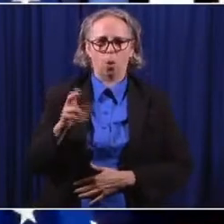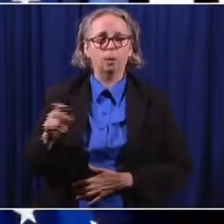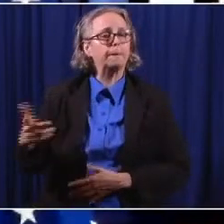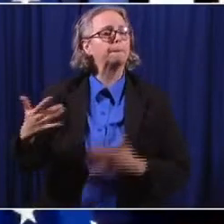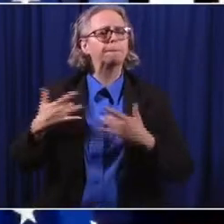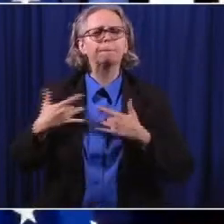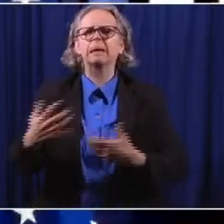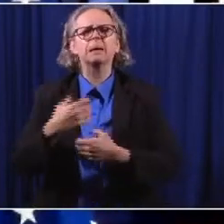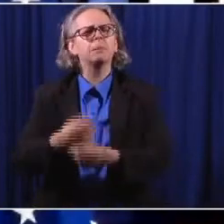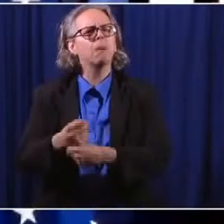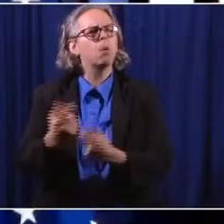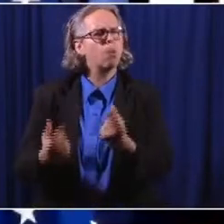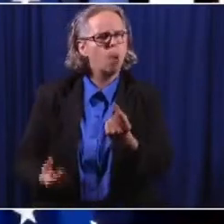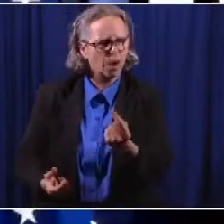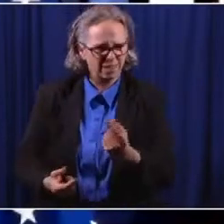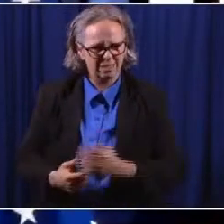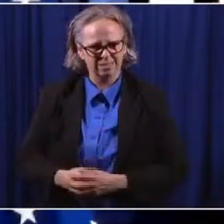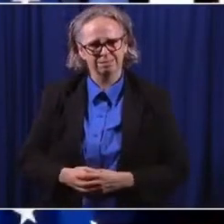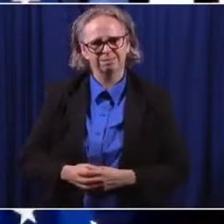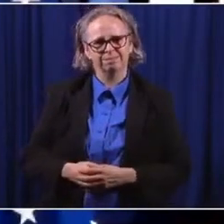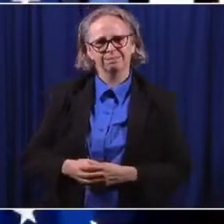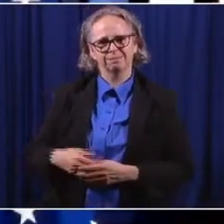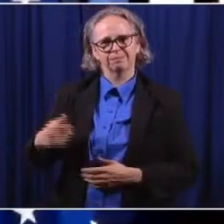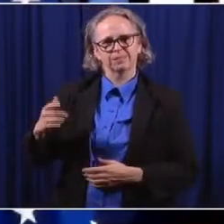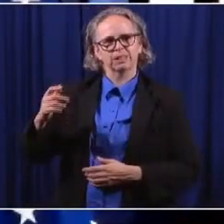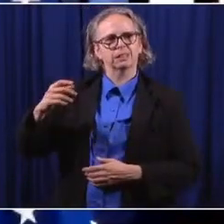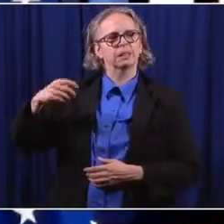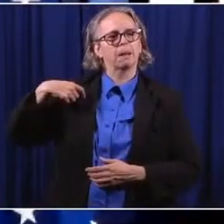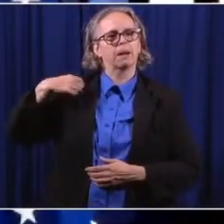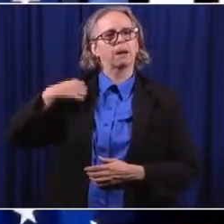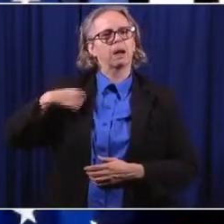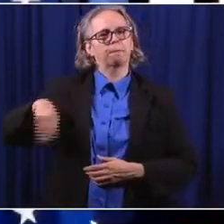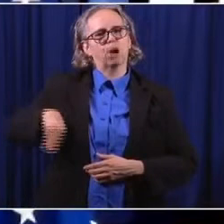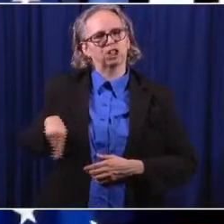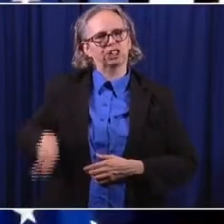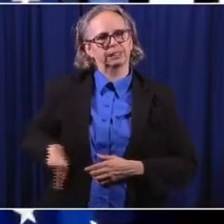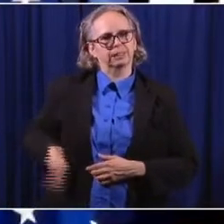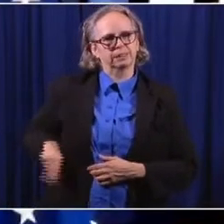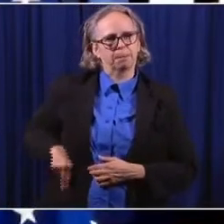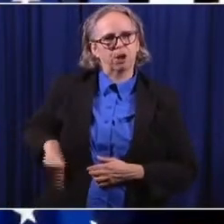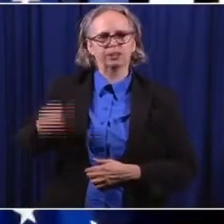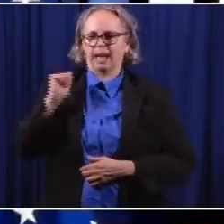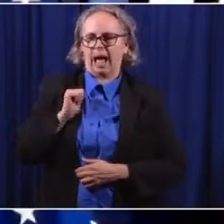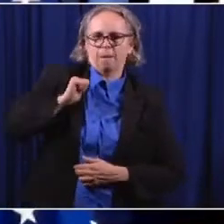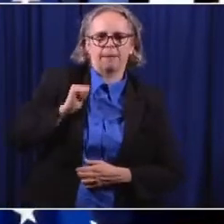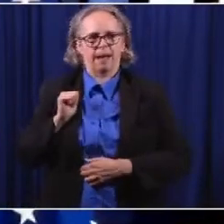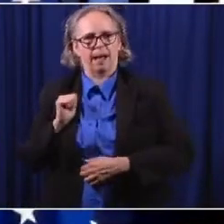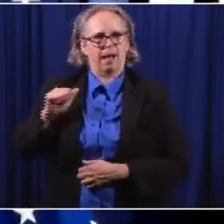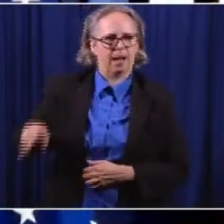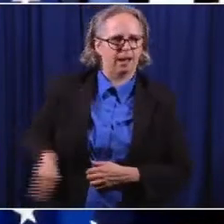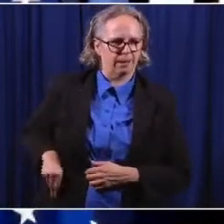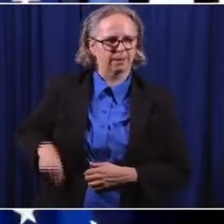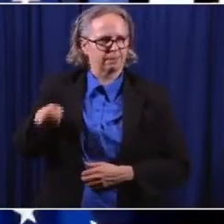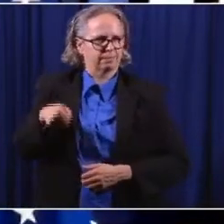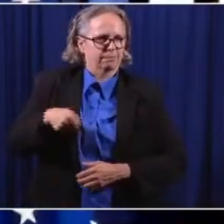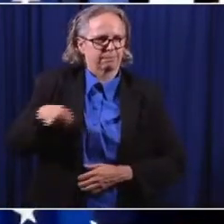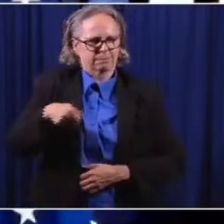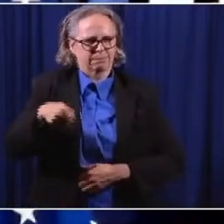produce handbags. They cut and sew products, but they had some ups and downs during